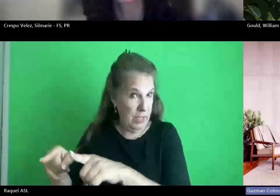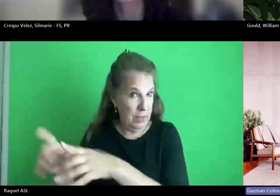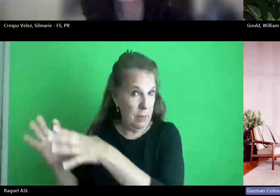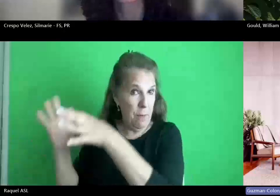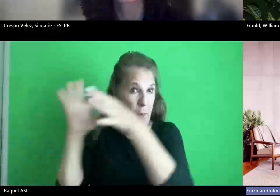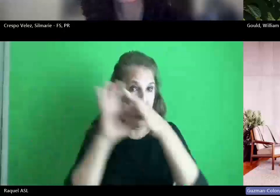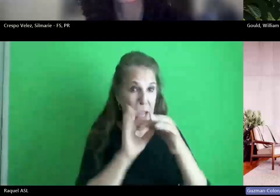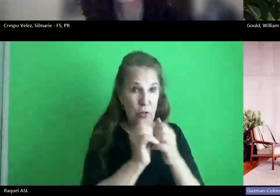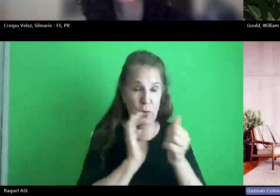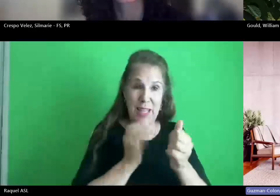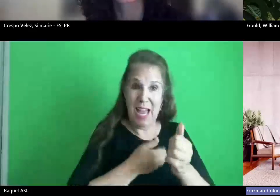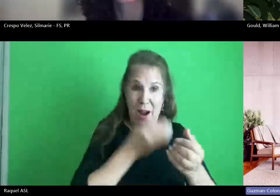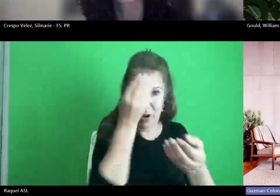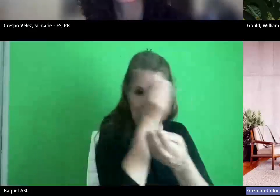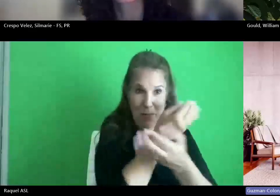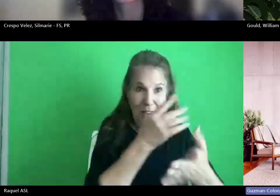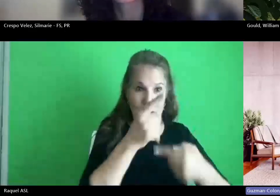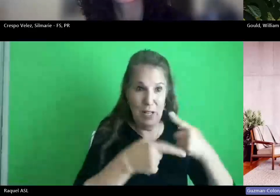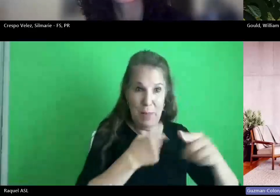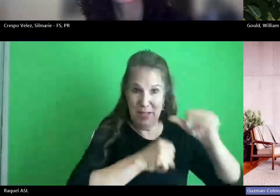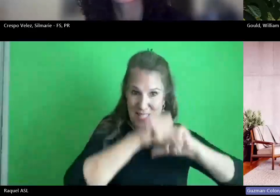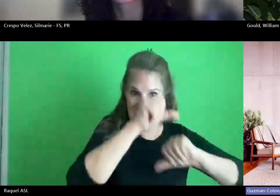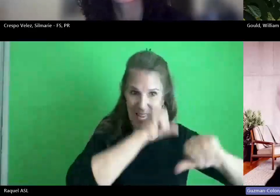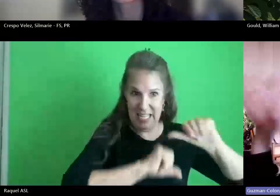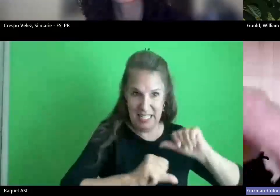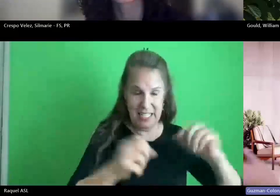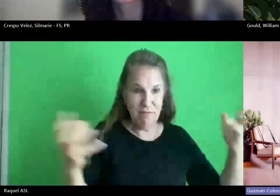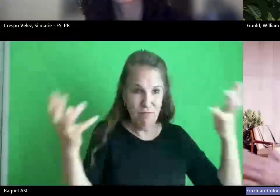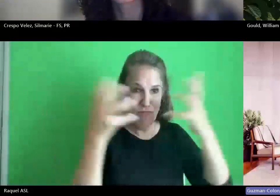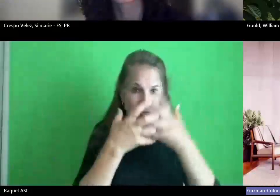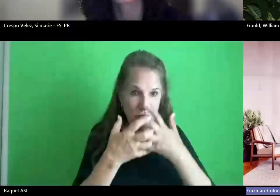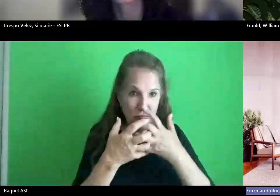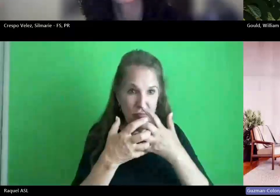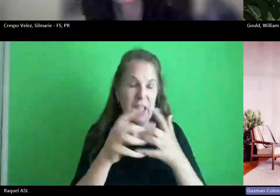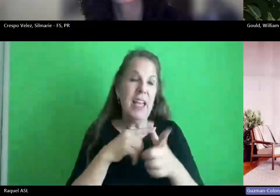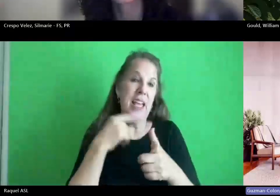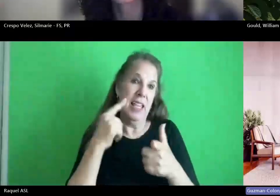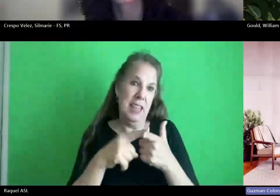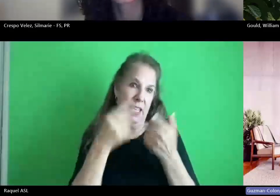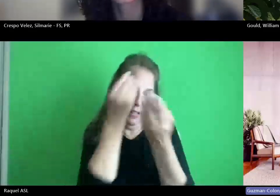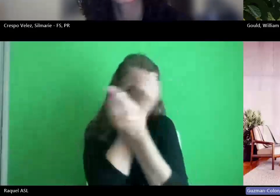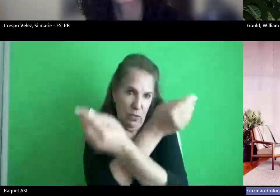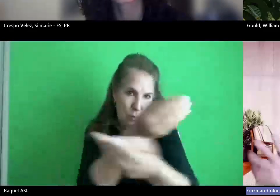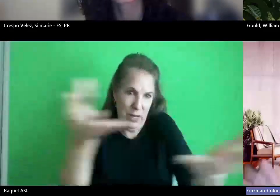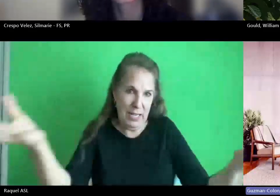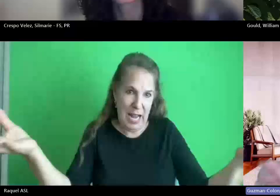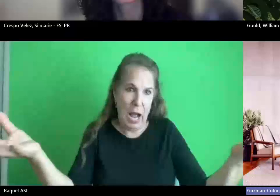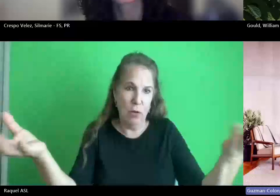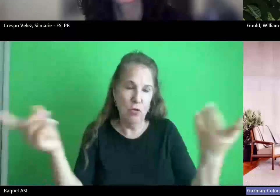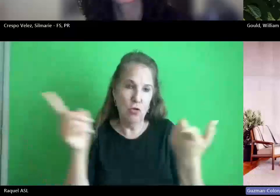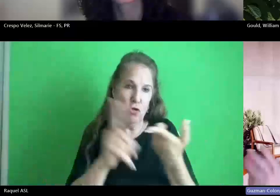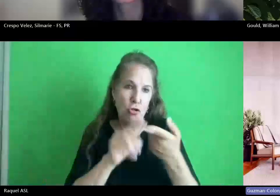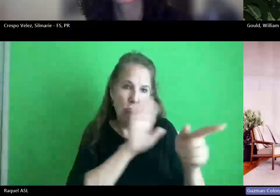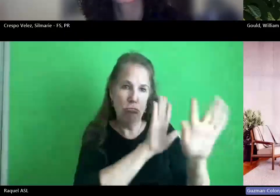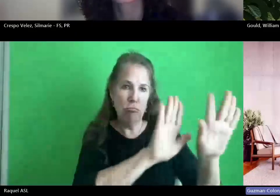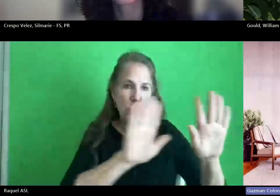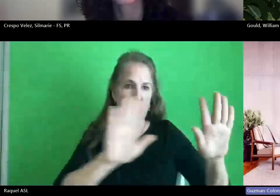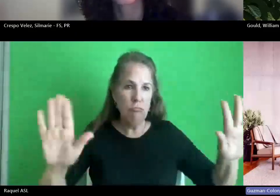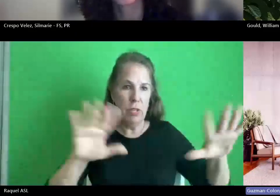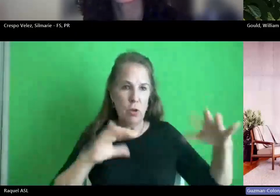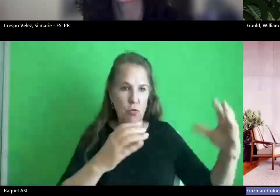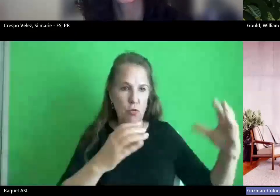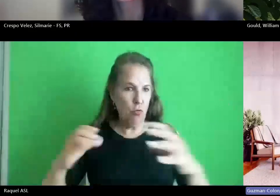information about the scientific part, and then get it out into their groups and into